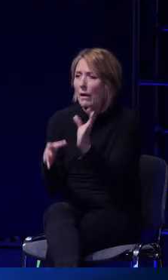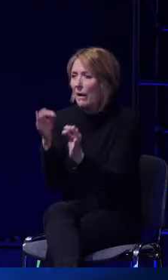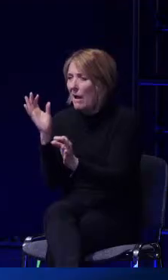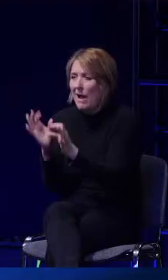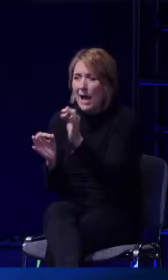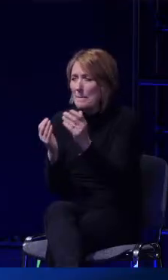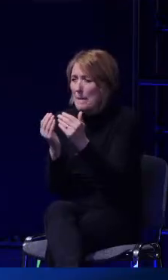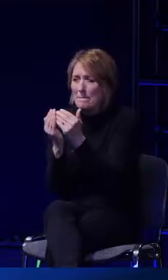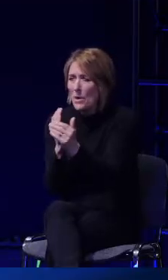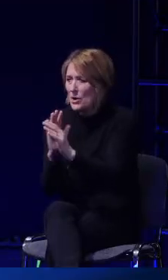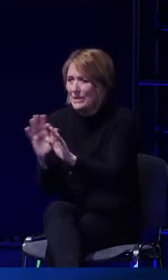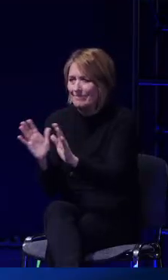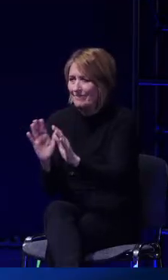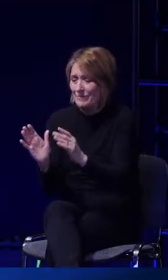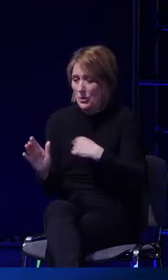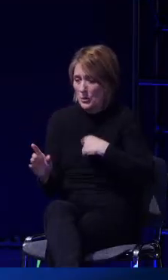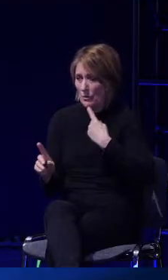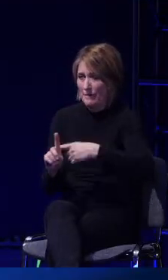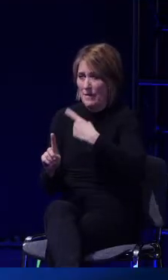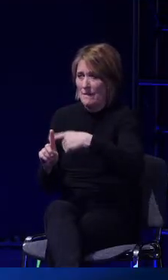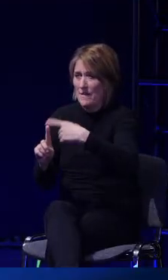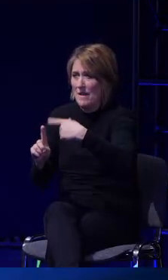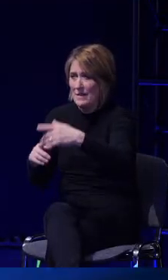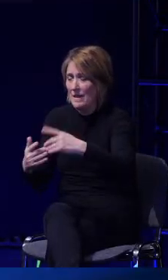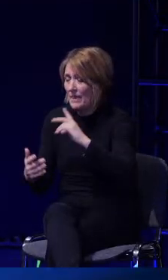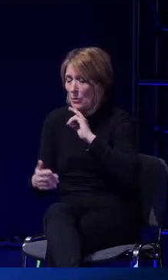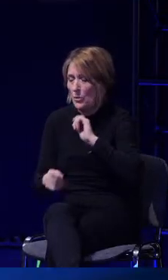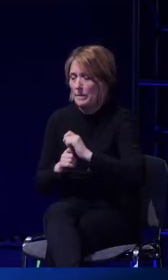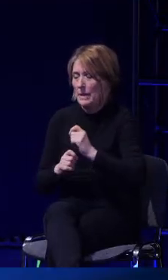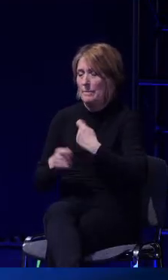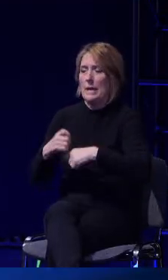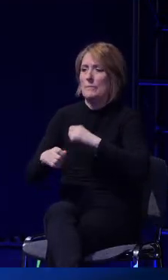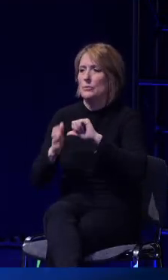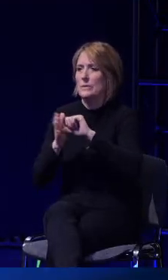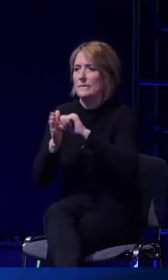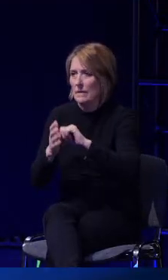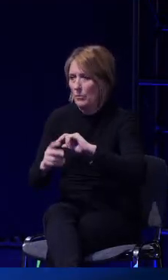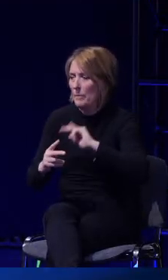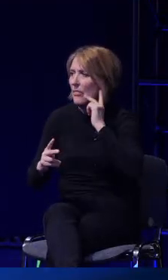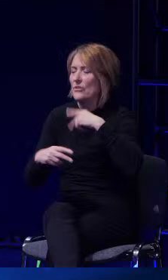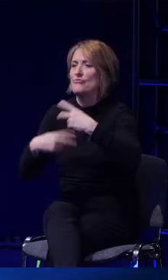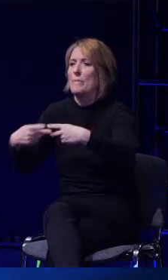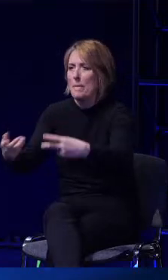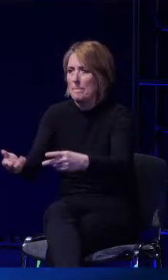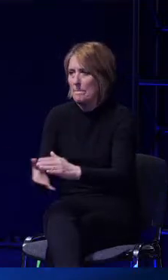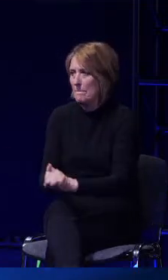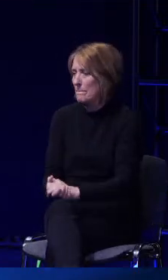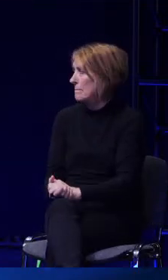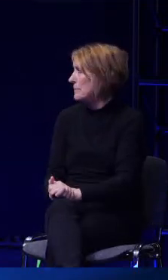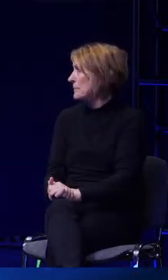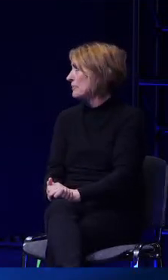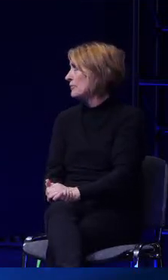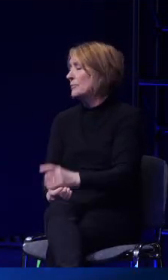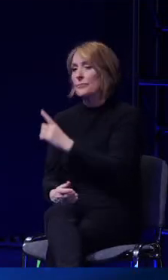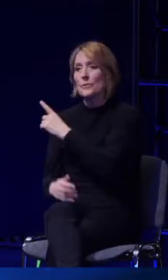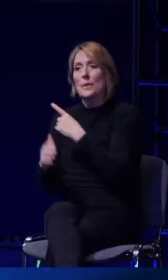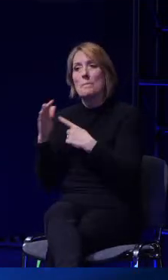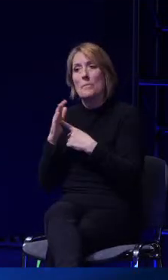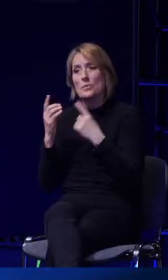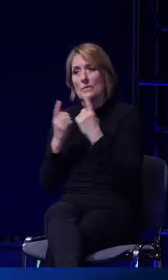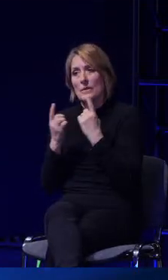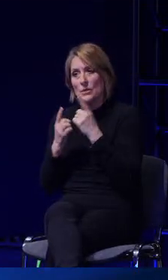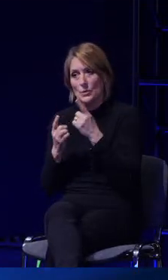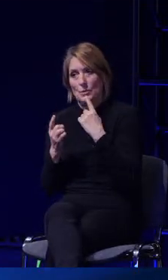going we probably would have fallen over quite quickly. Yeah. So I think the most important thing that you're saying is you need